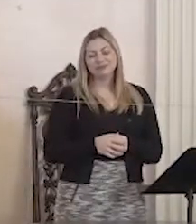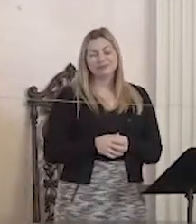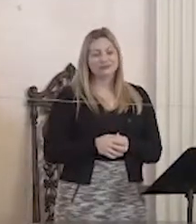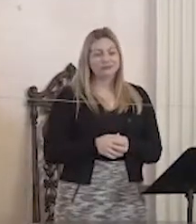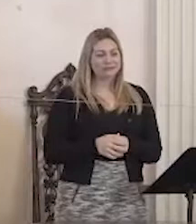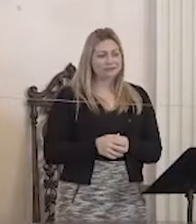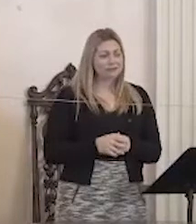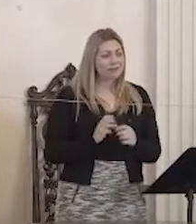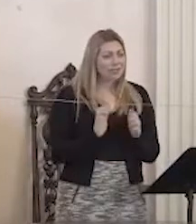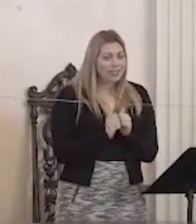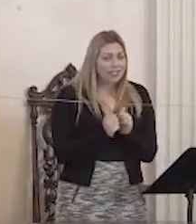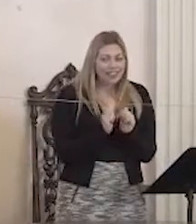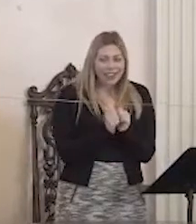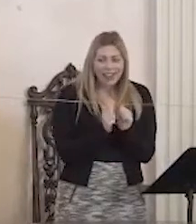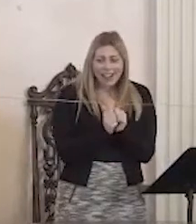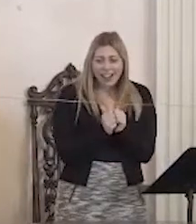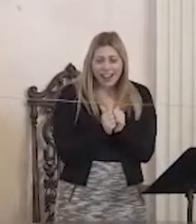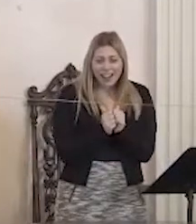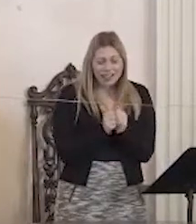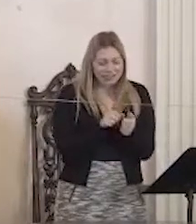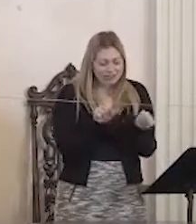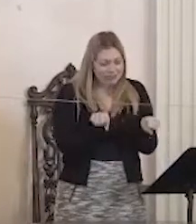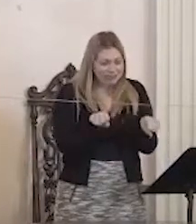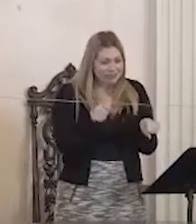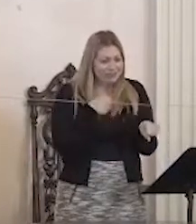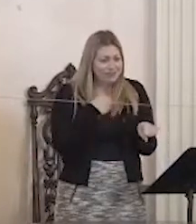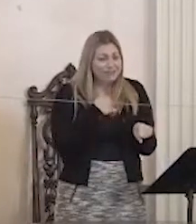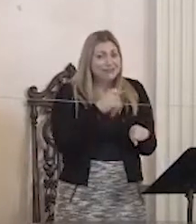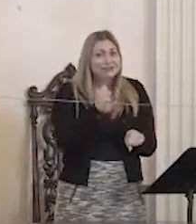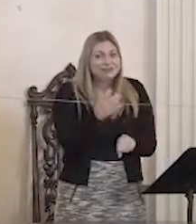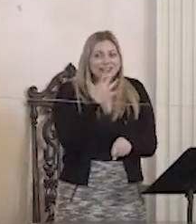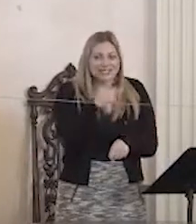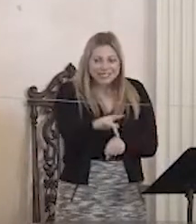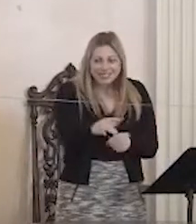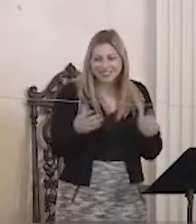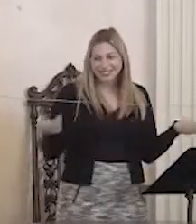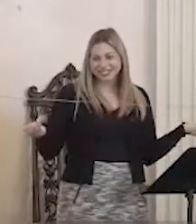How in the world did I get so lucky?